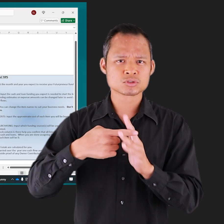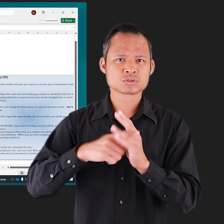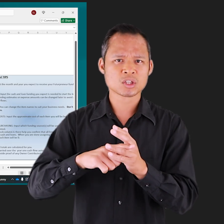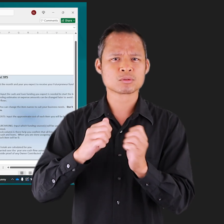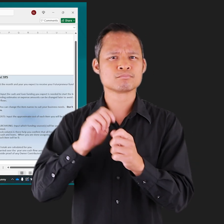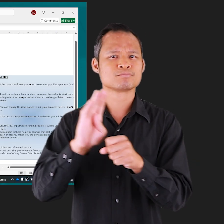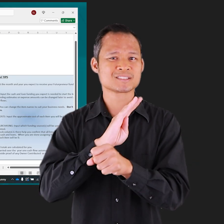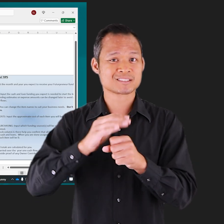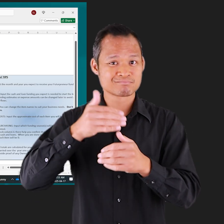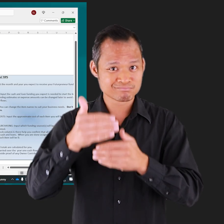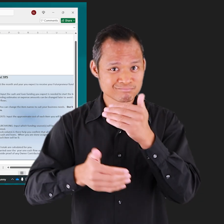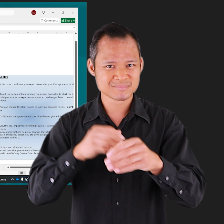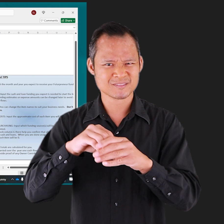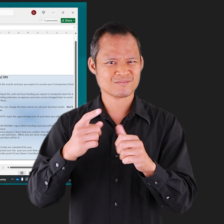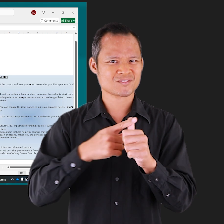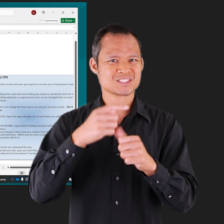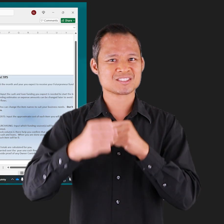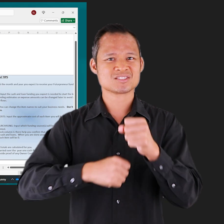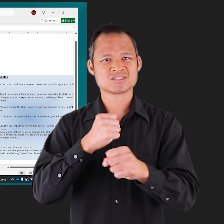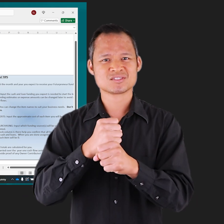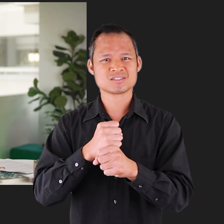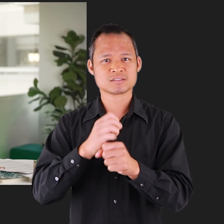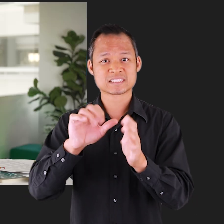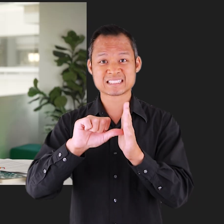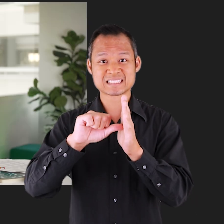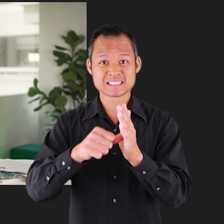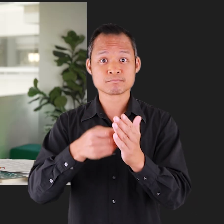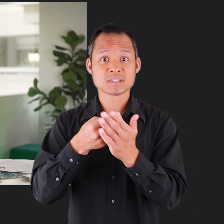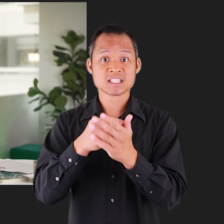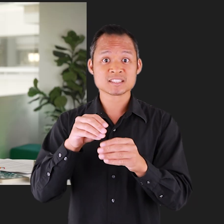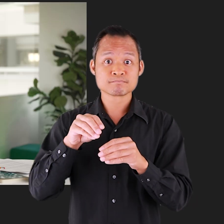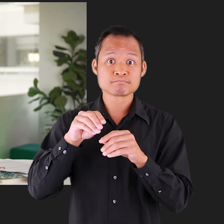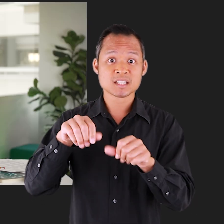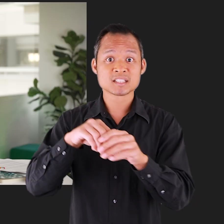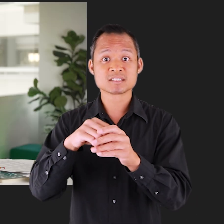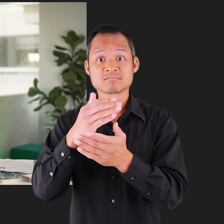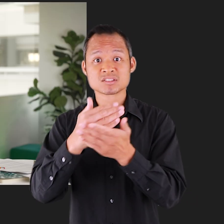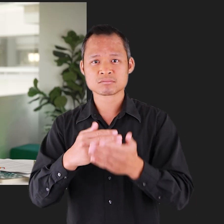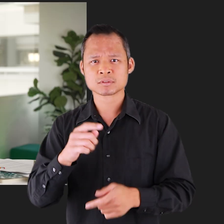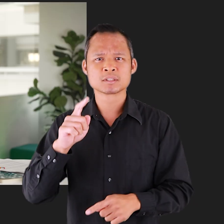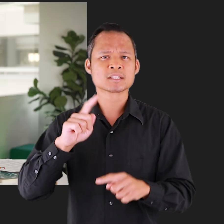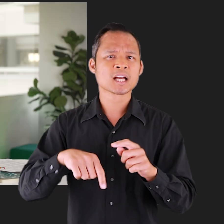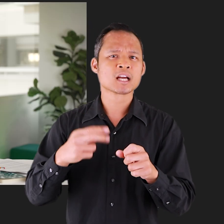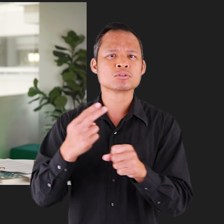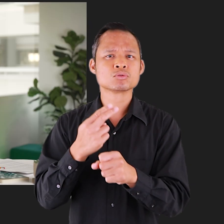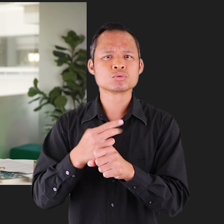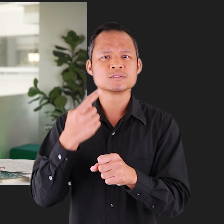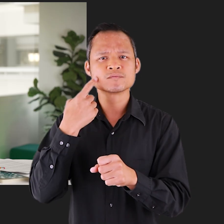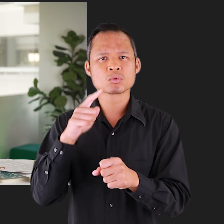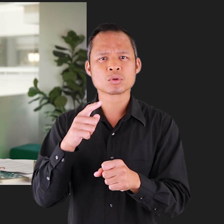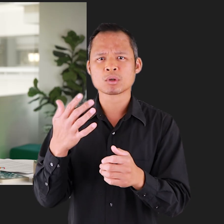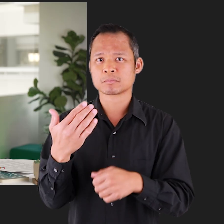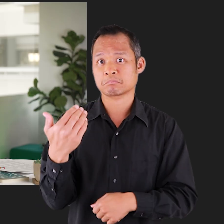cost you need to get your business up and running in the first year. Please note, you cannot put any money you have already spent on your business in